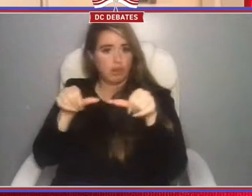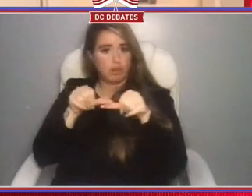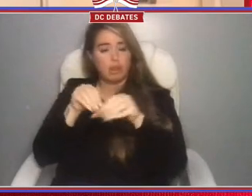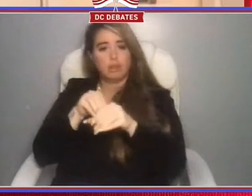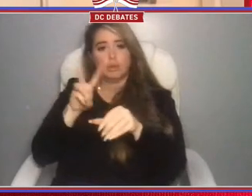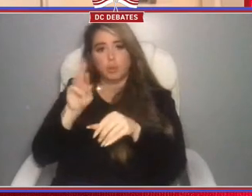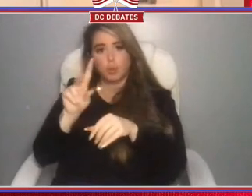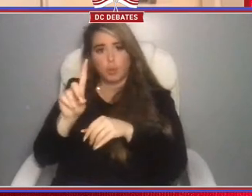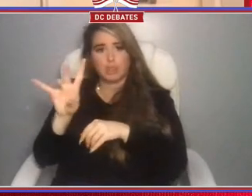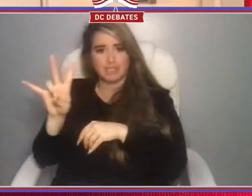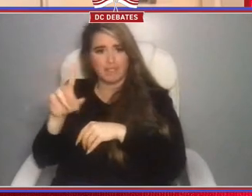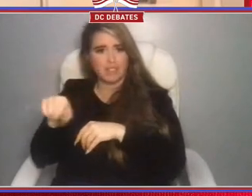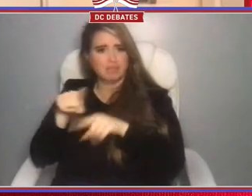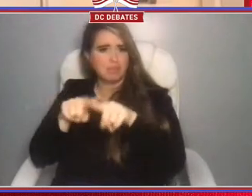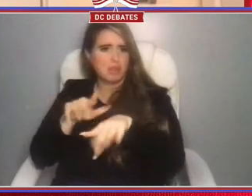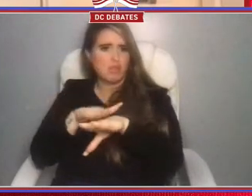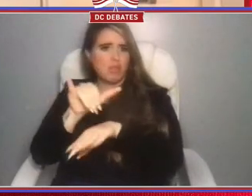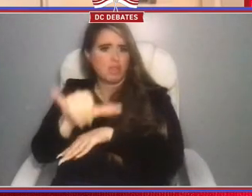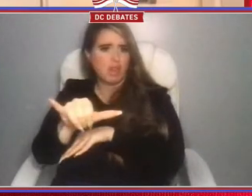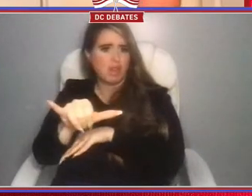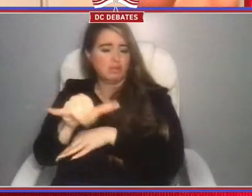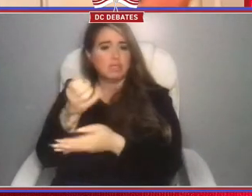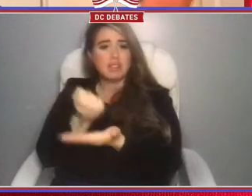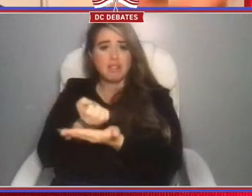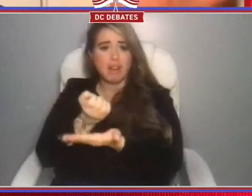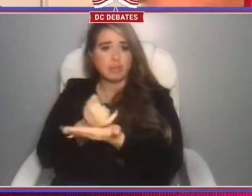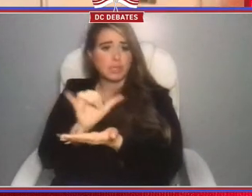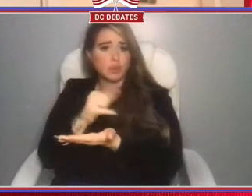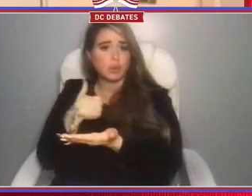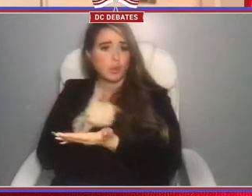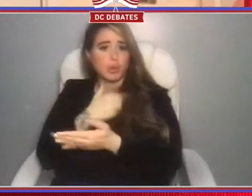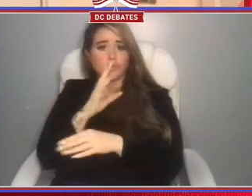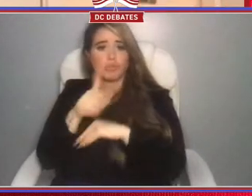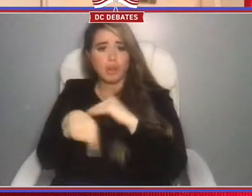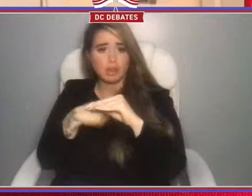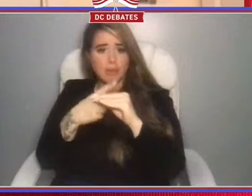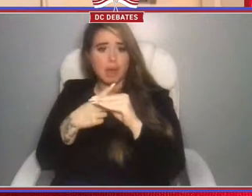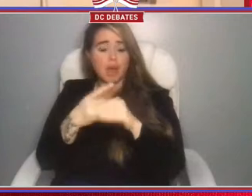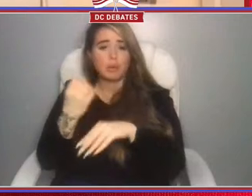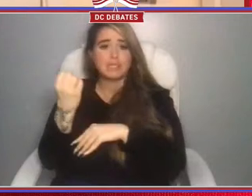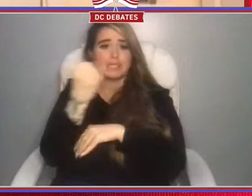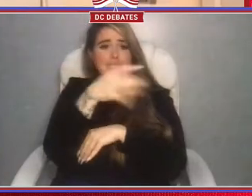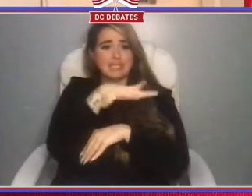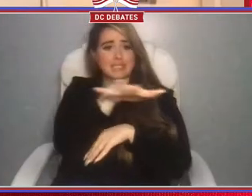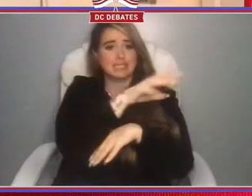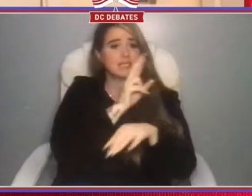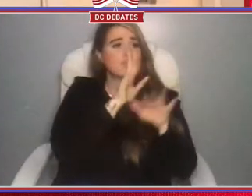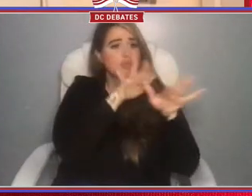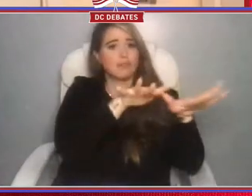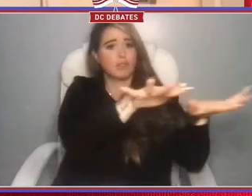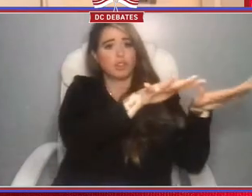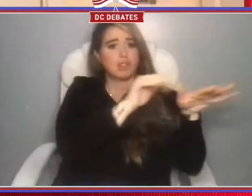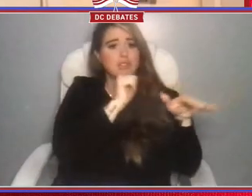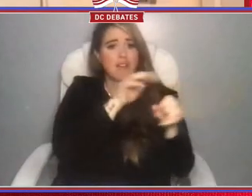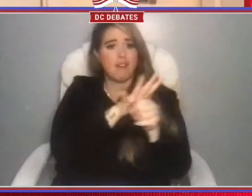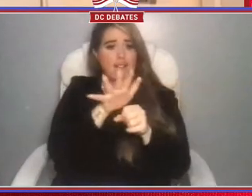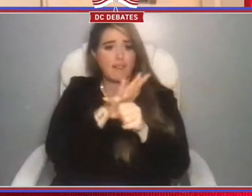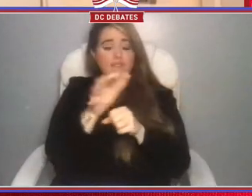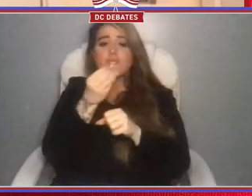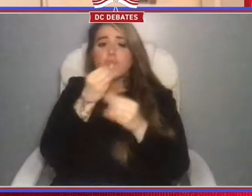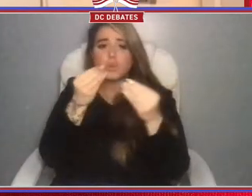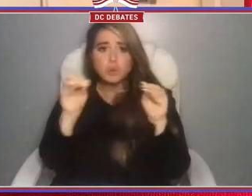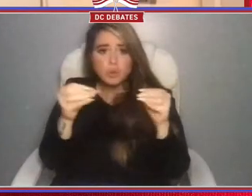rely on that. Economically, we're dealing with east of the river, where there's not sufficient grocery stores. And we know